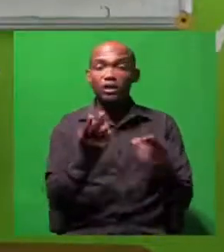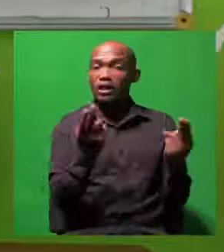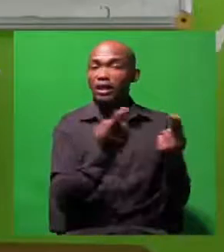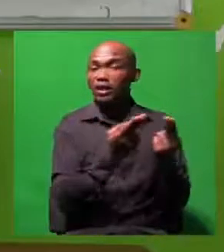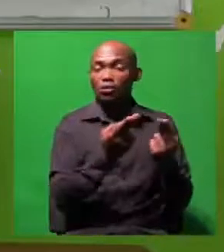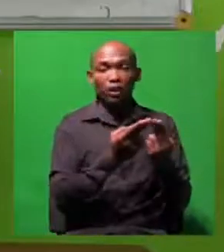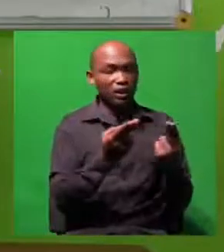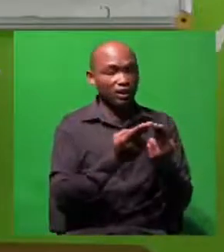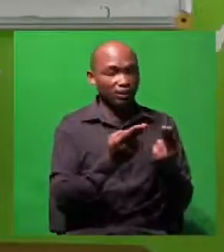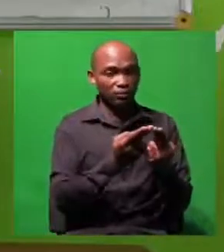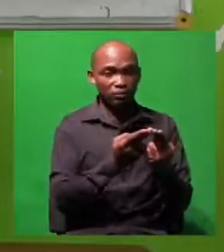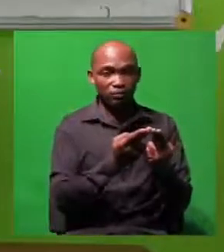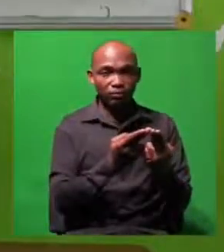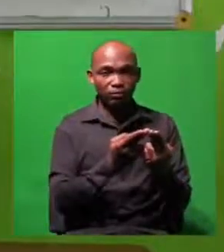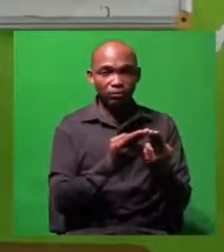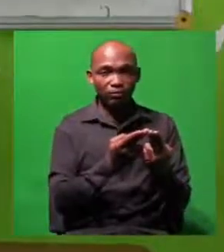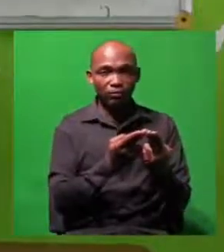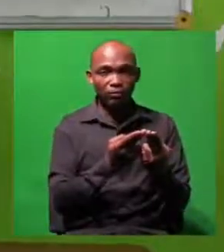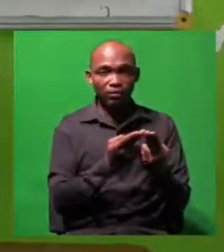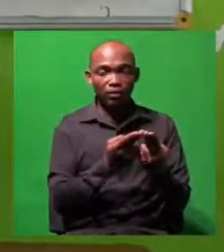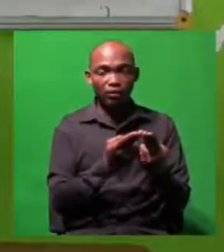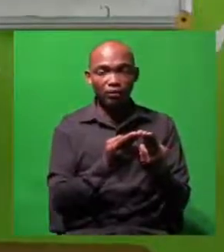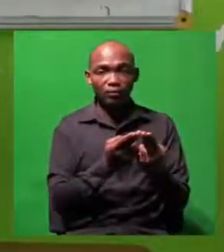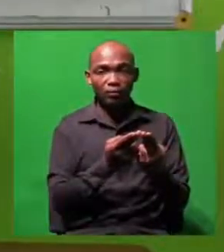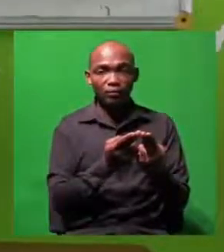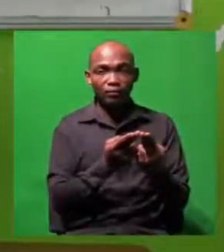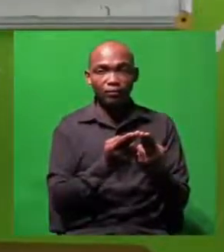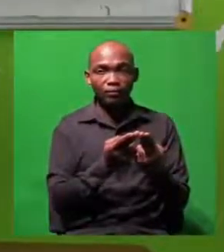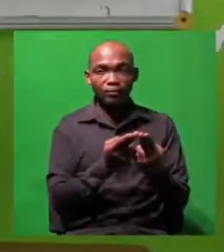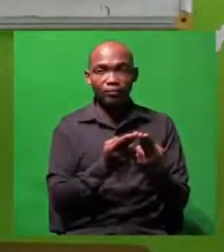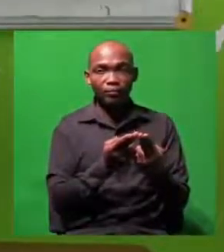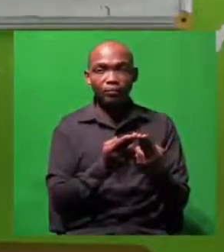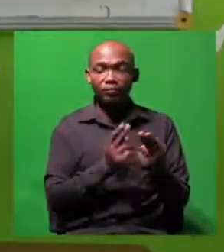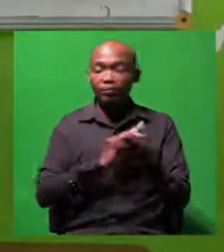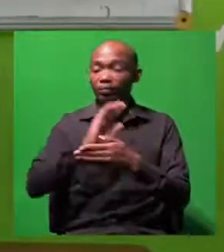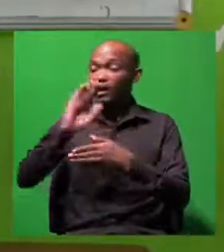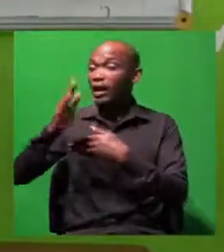was also distributed equally.